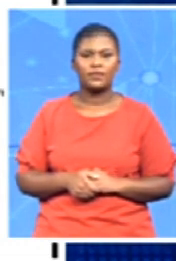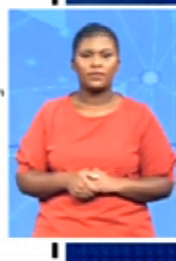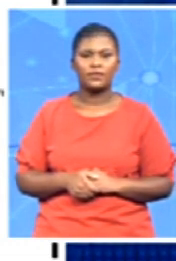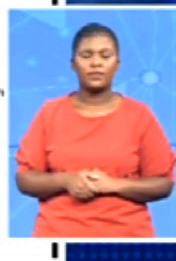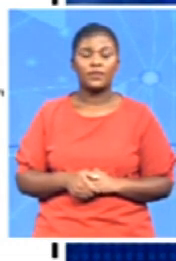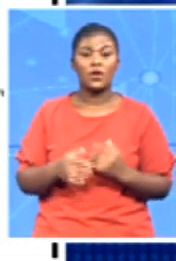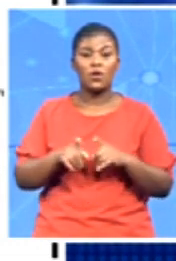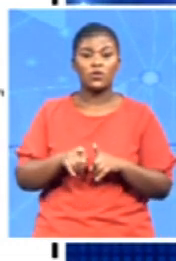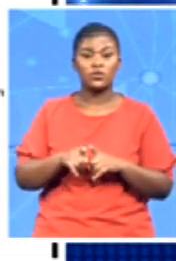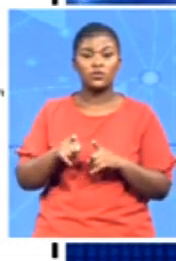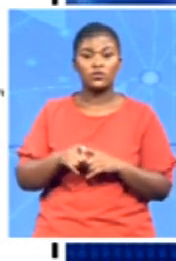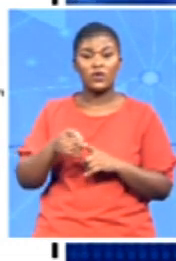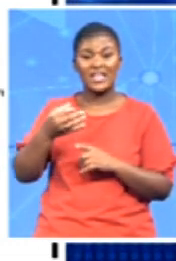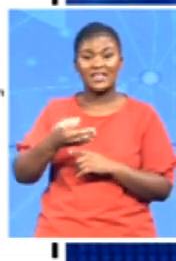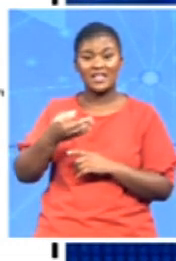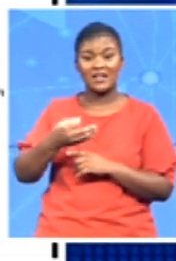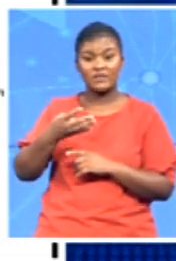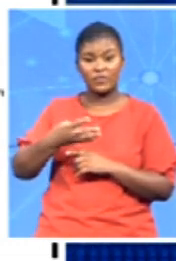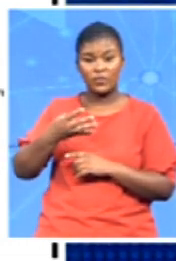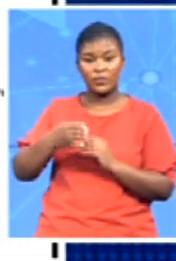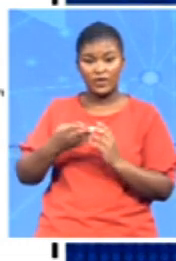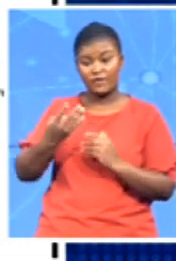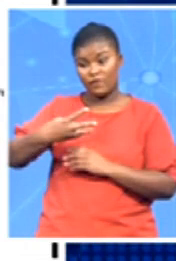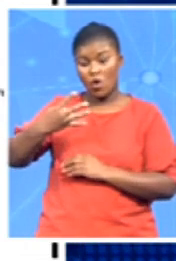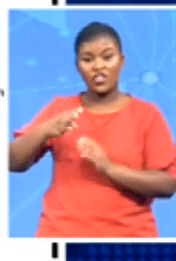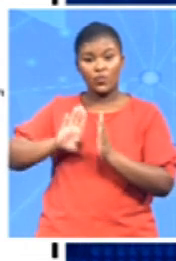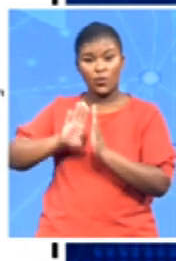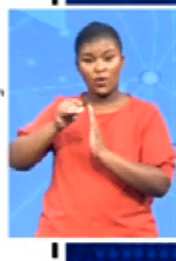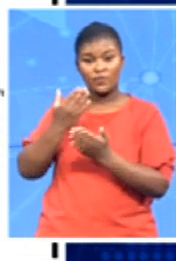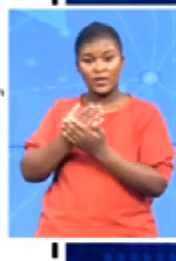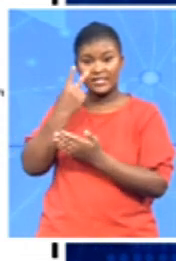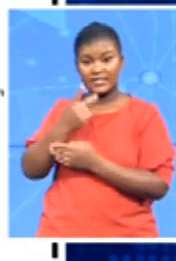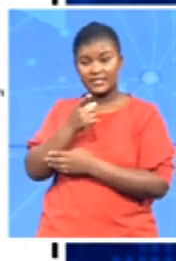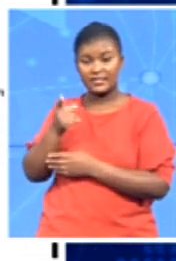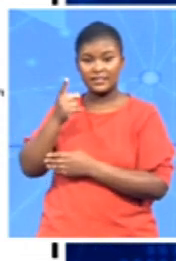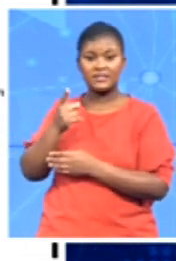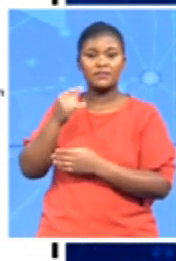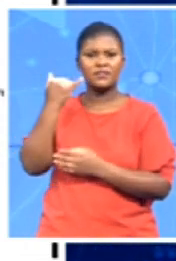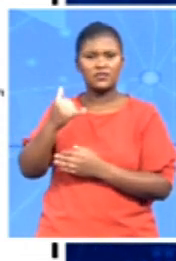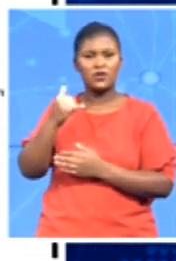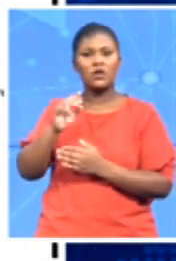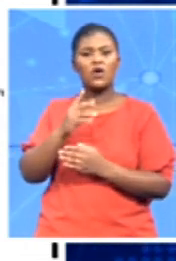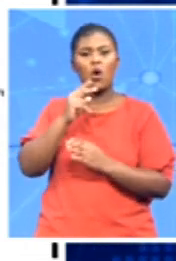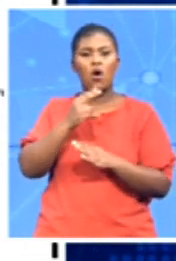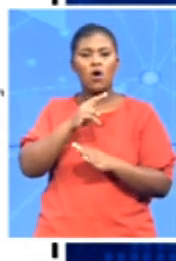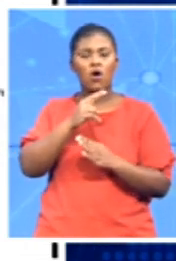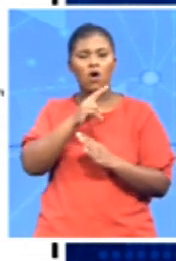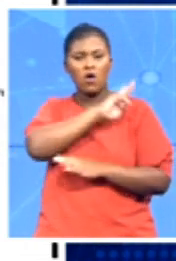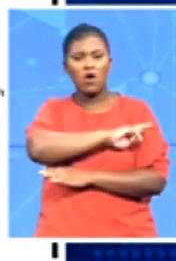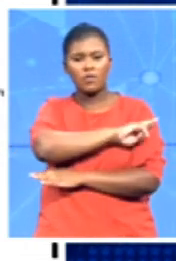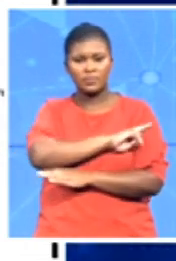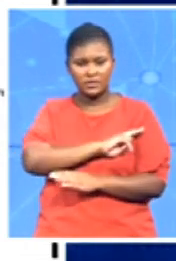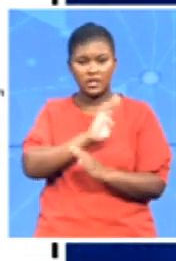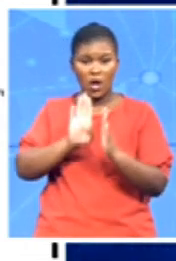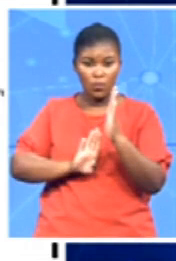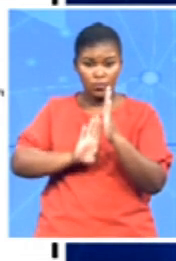long? And the fourth wave, you can see it went up much steeper in hospitalization, and it came down much steeper. So that is